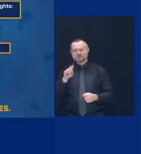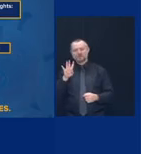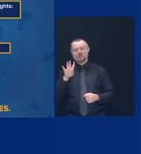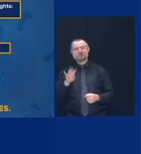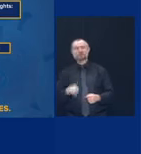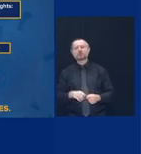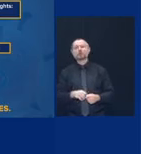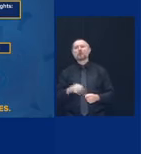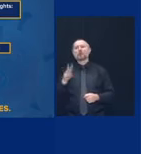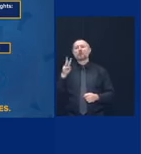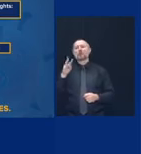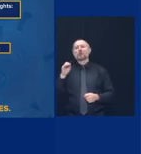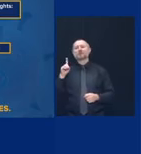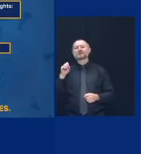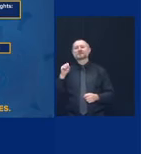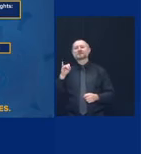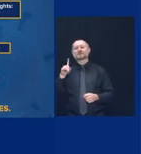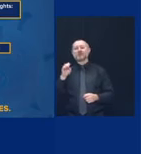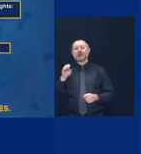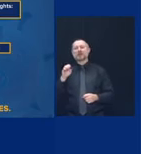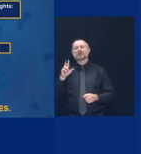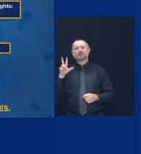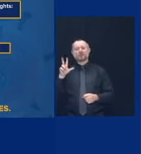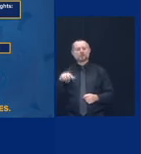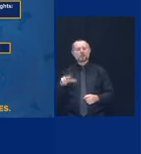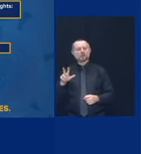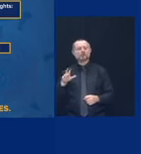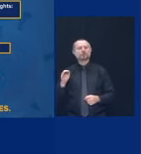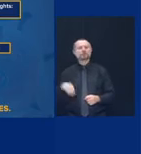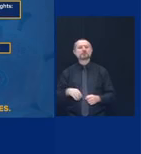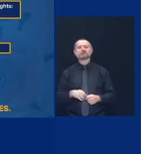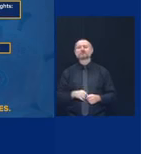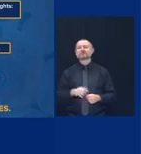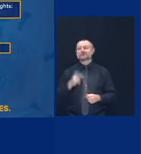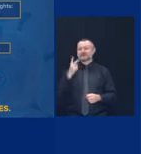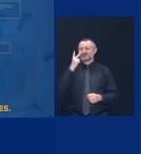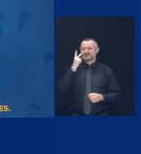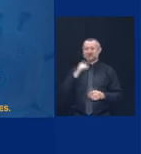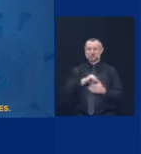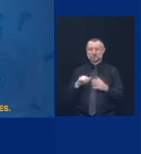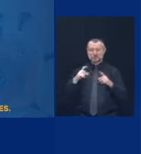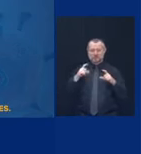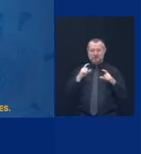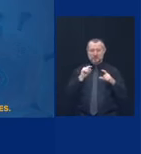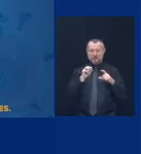3.3. So you see the variance? Even within New York City.